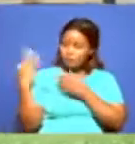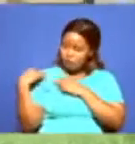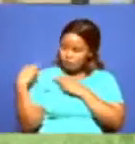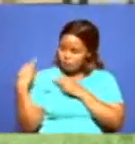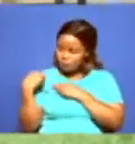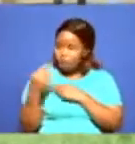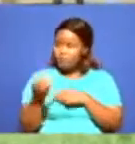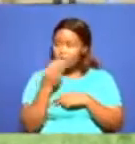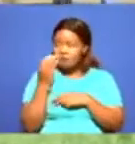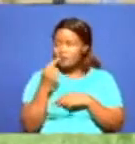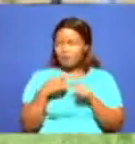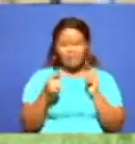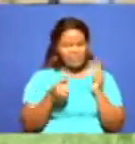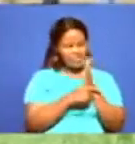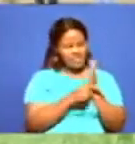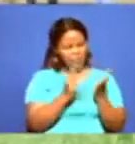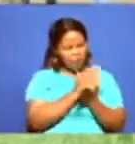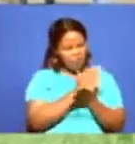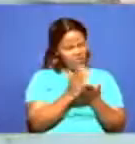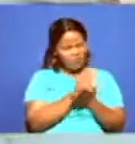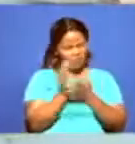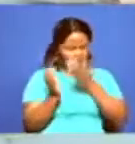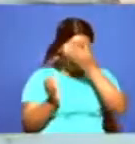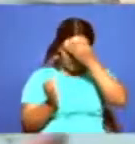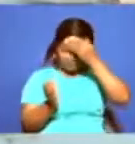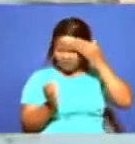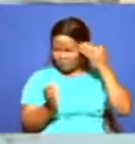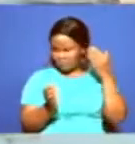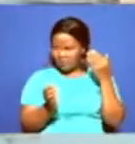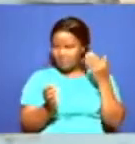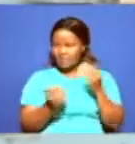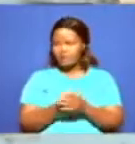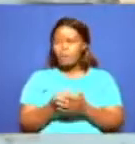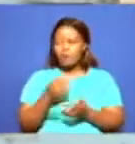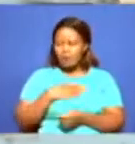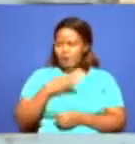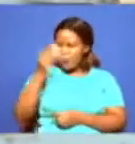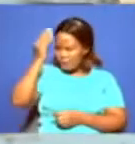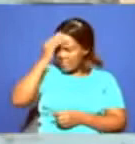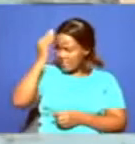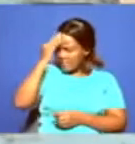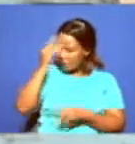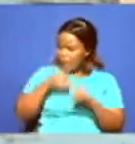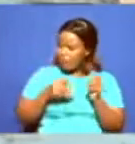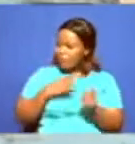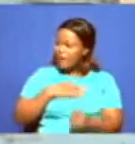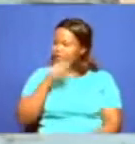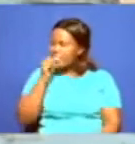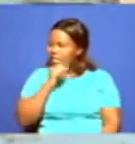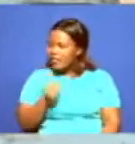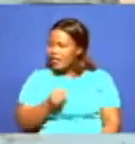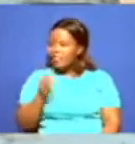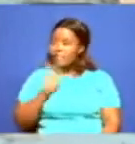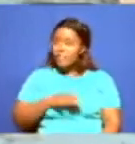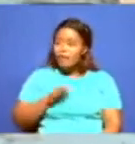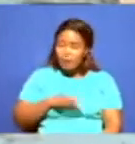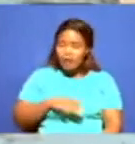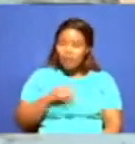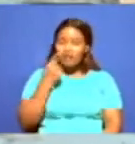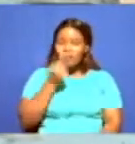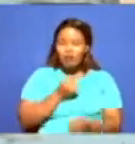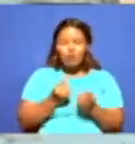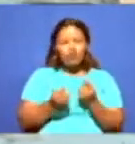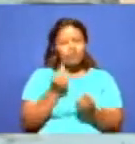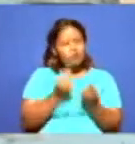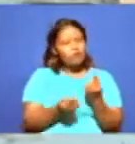of the parts, I don't know. I learned it from my grandmother, who used to cook, and she used to say